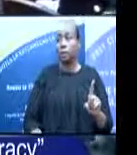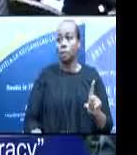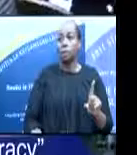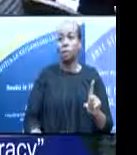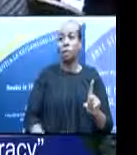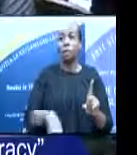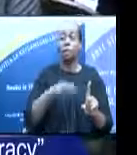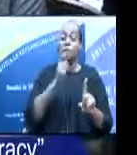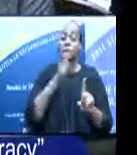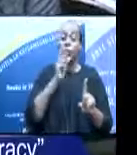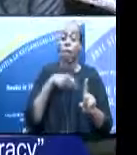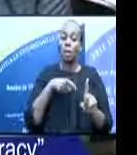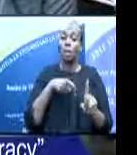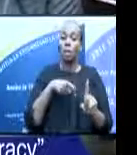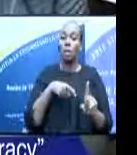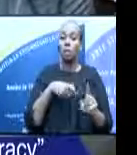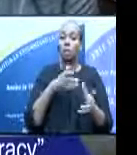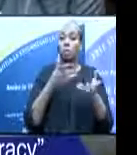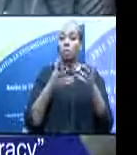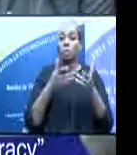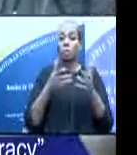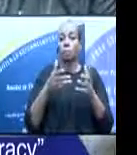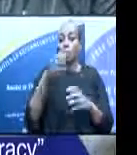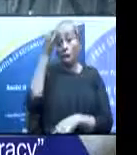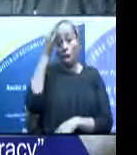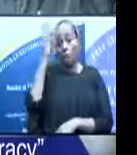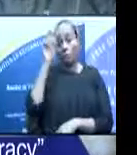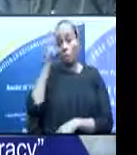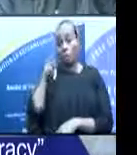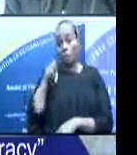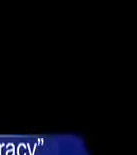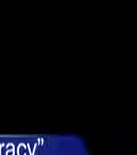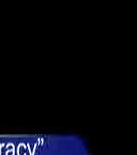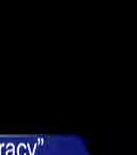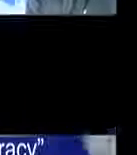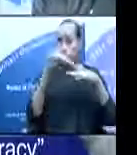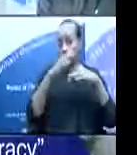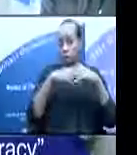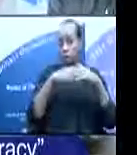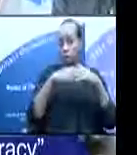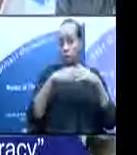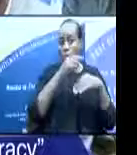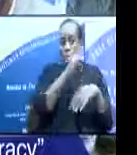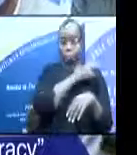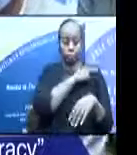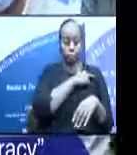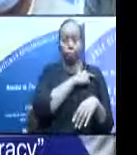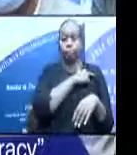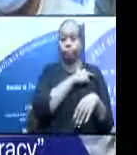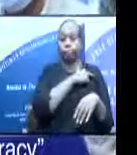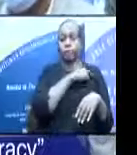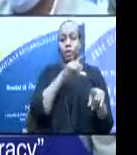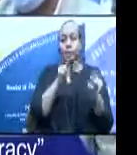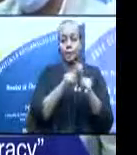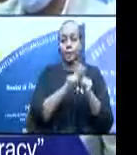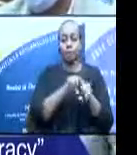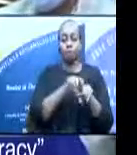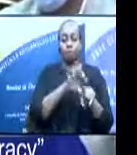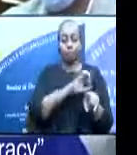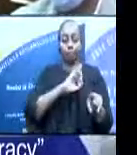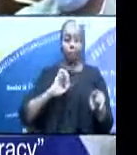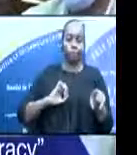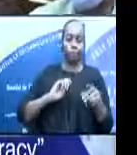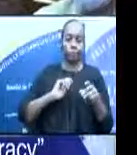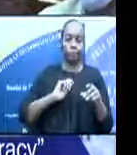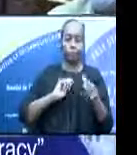Madam Speaker, alternatively, the state should build massive capacity in healthcare and remunerate medical